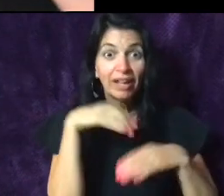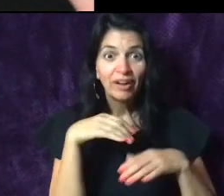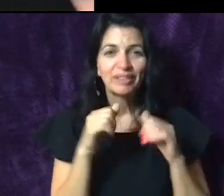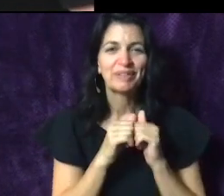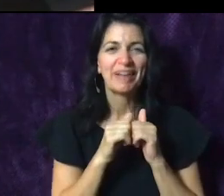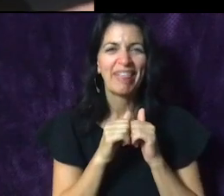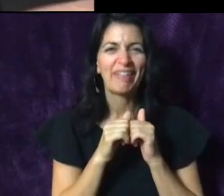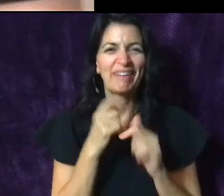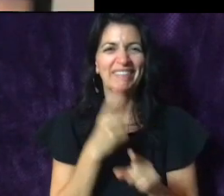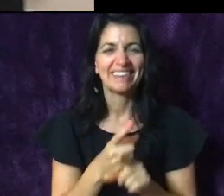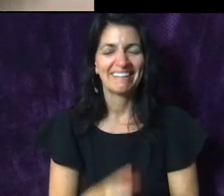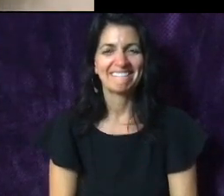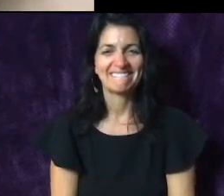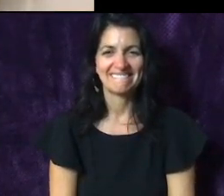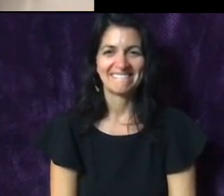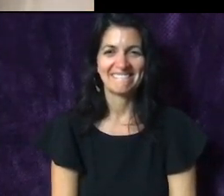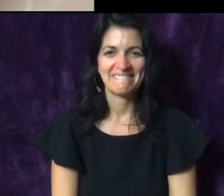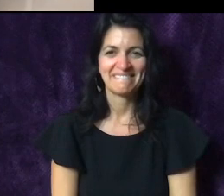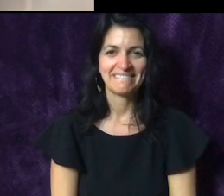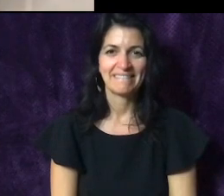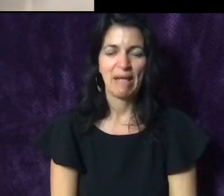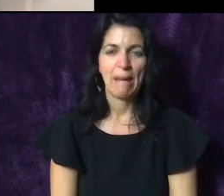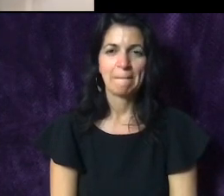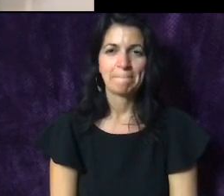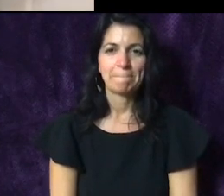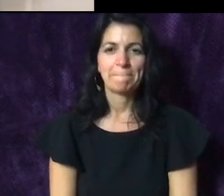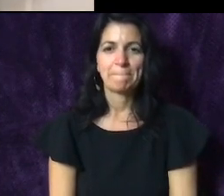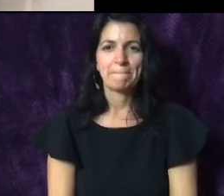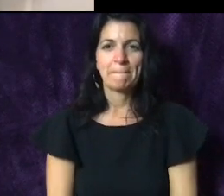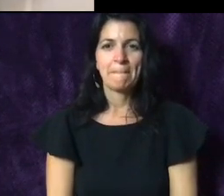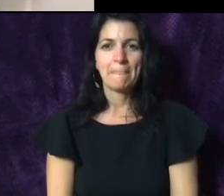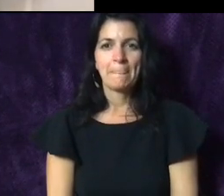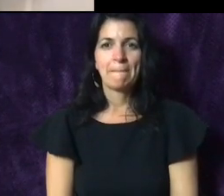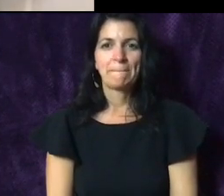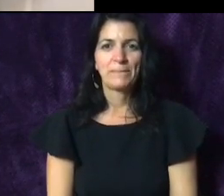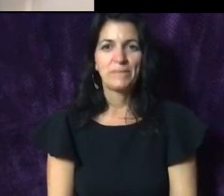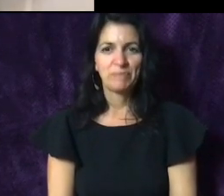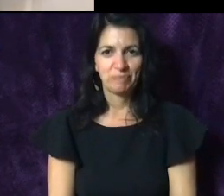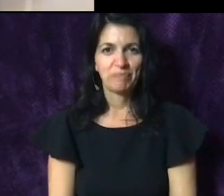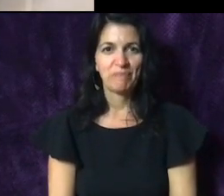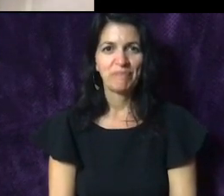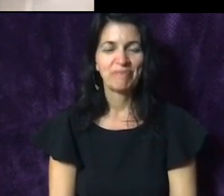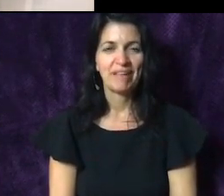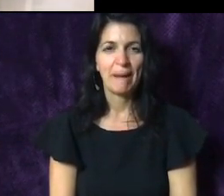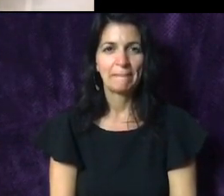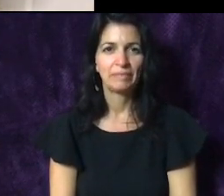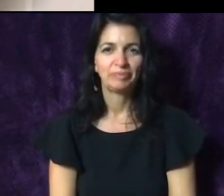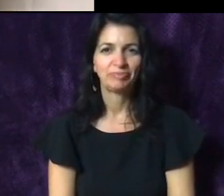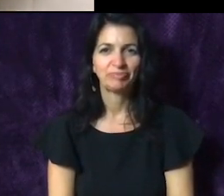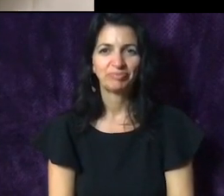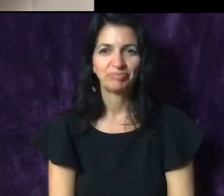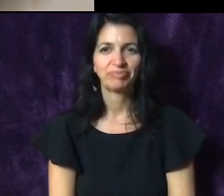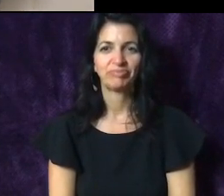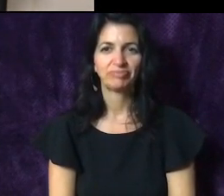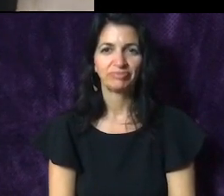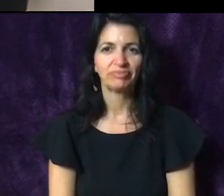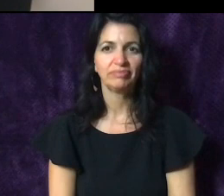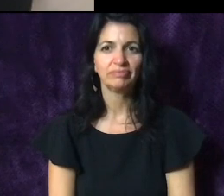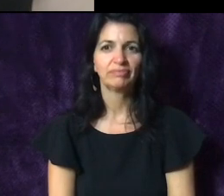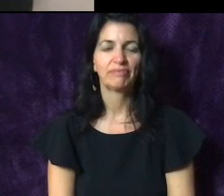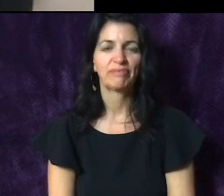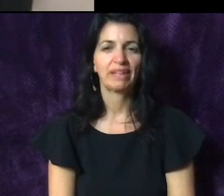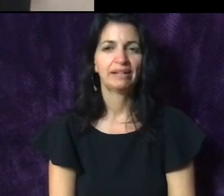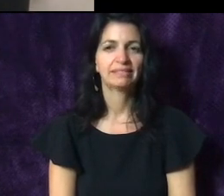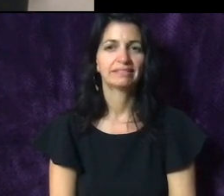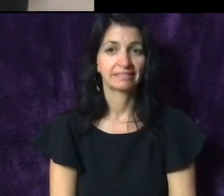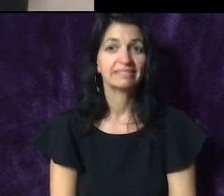Kind of make a weird sound when you play them together. Maybe we'll try revising. Move this note down here so I'm playing the high and the low at